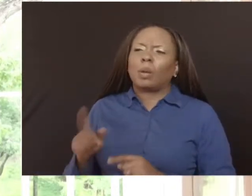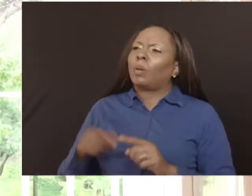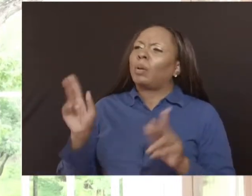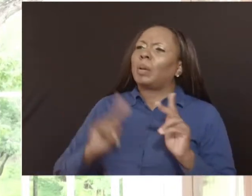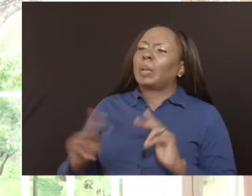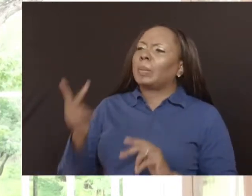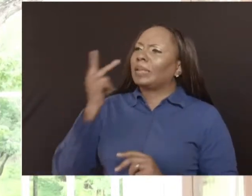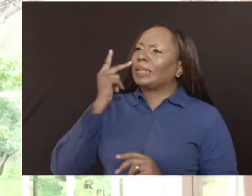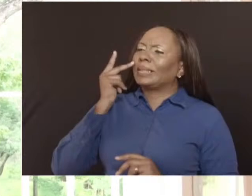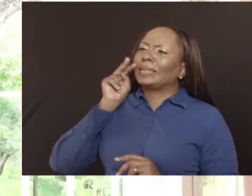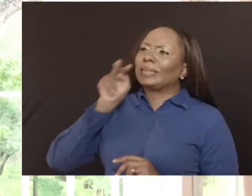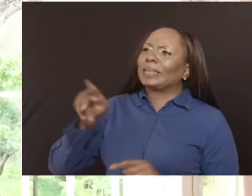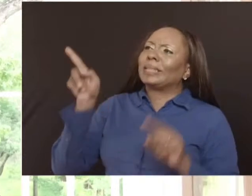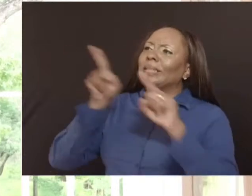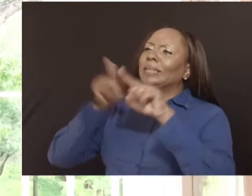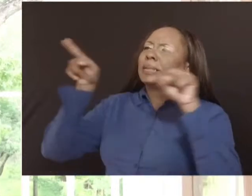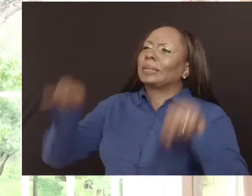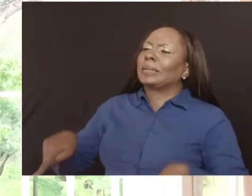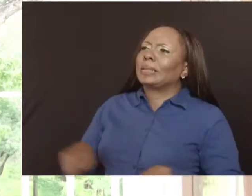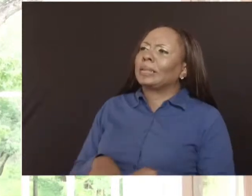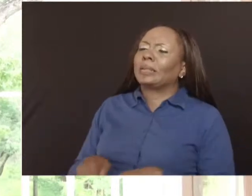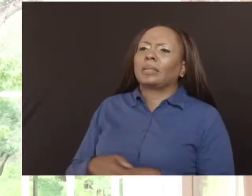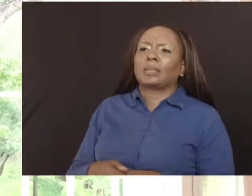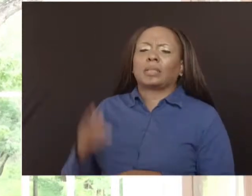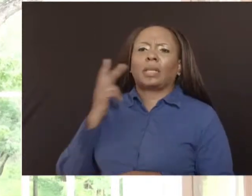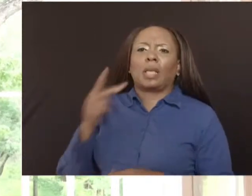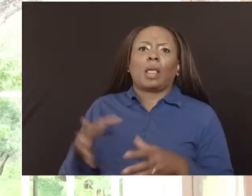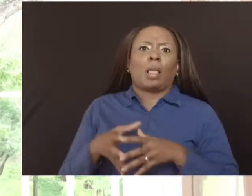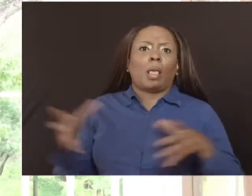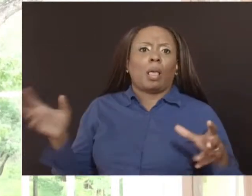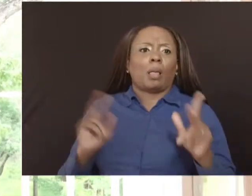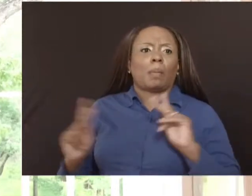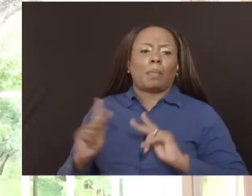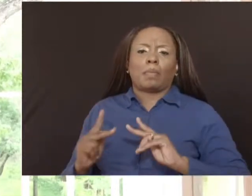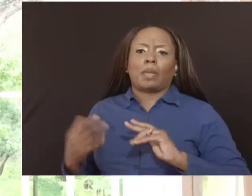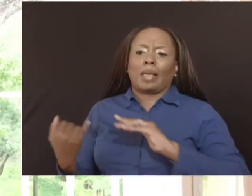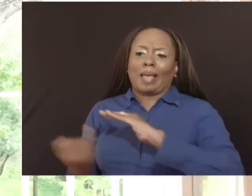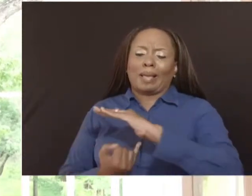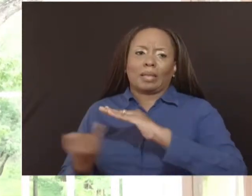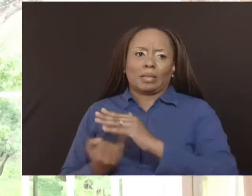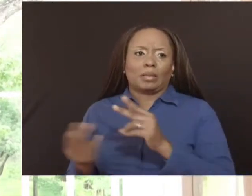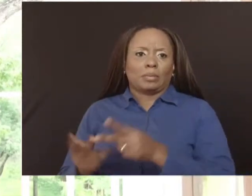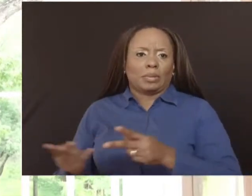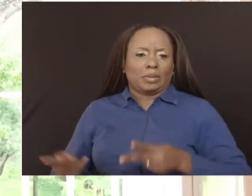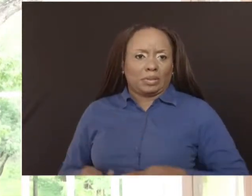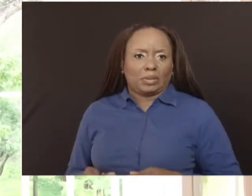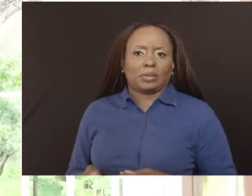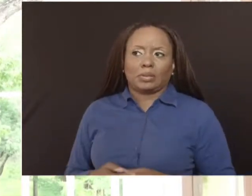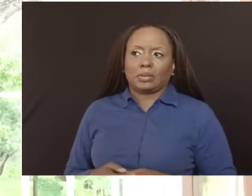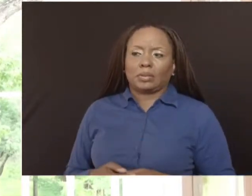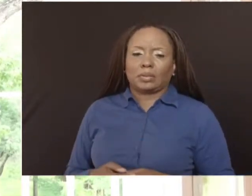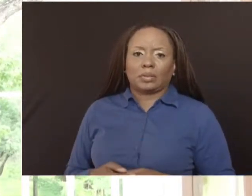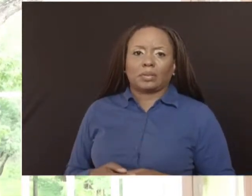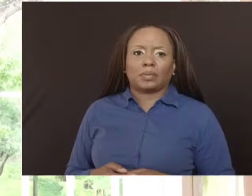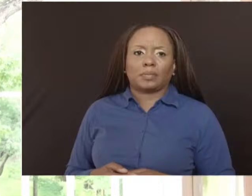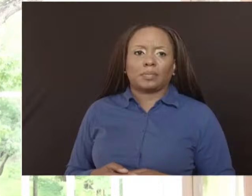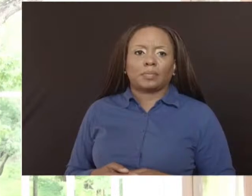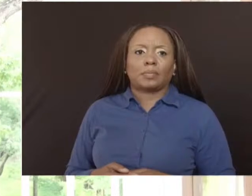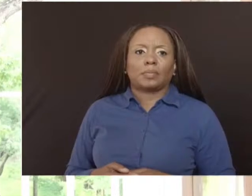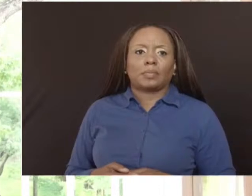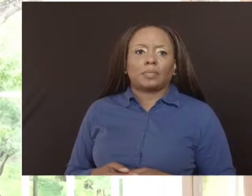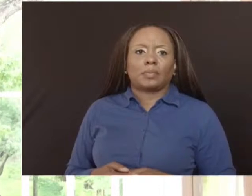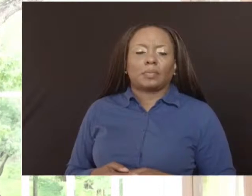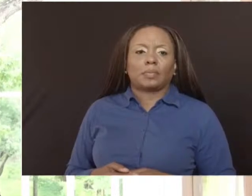dashboard, they see a number of people in isolation facilities. Taken together, how